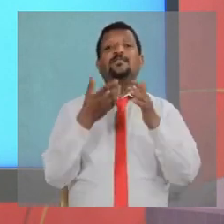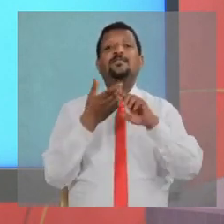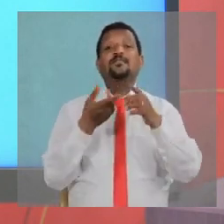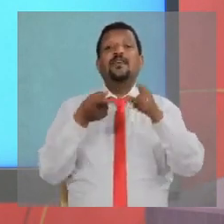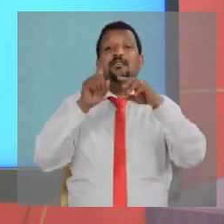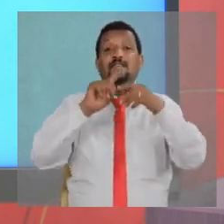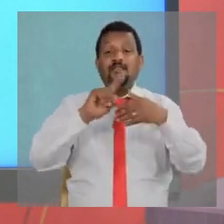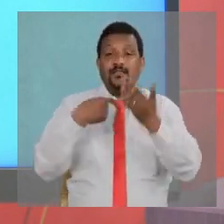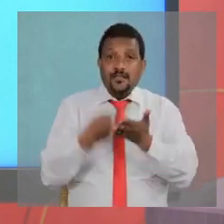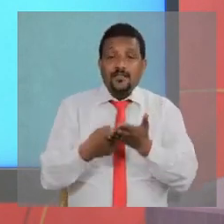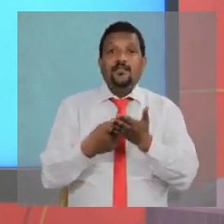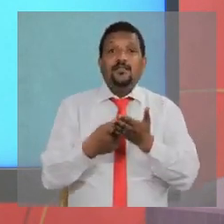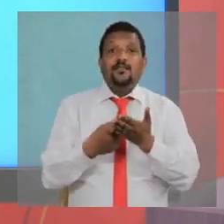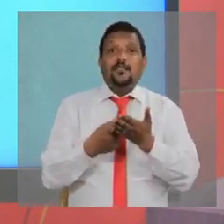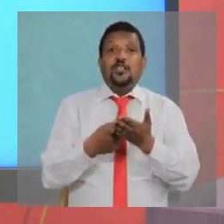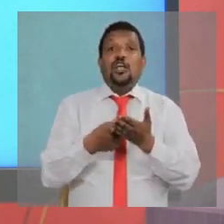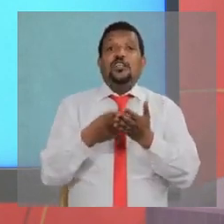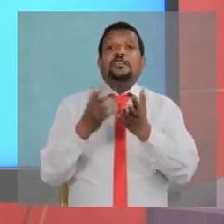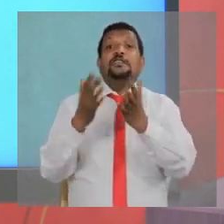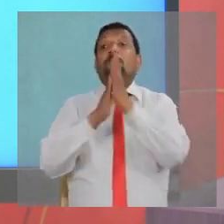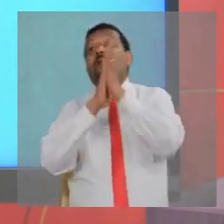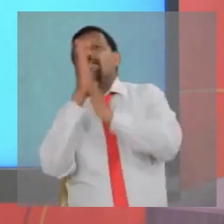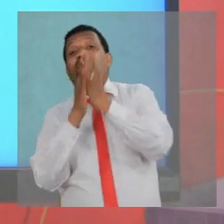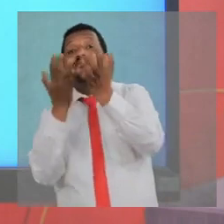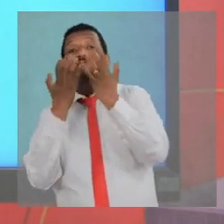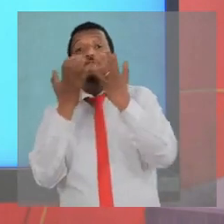then the demand for Coca will